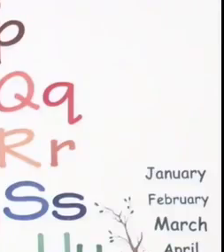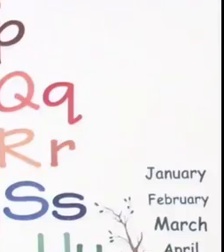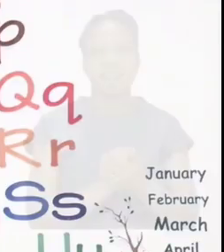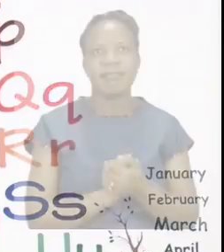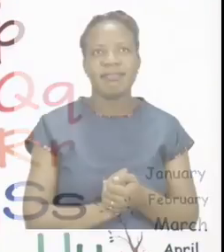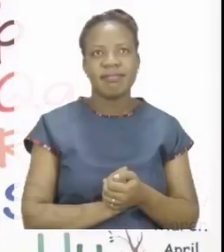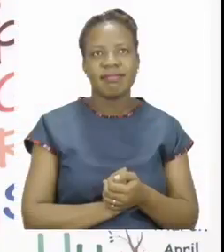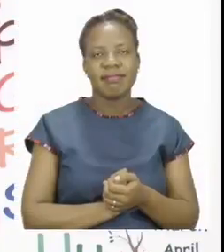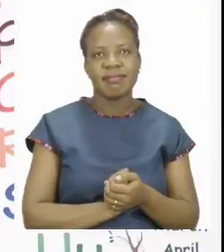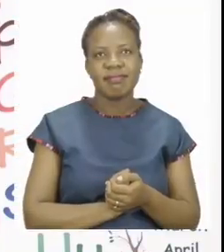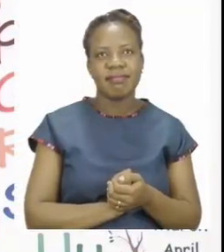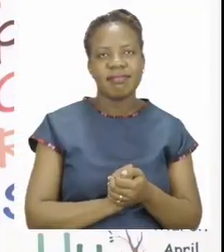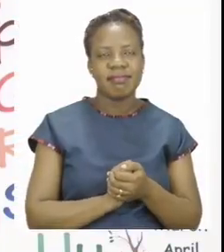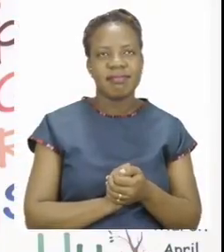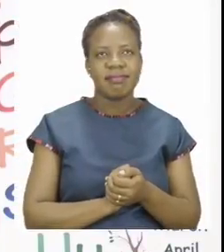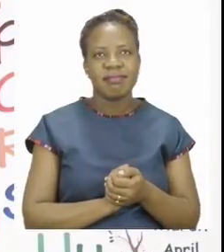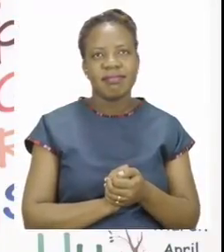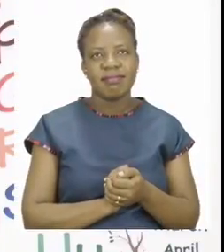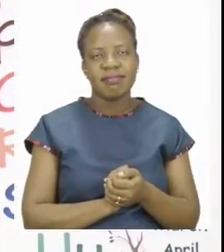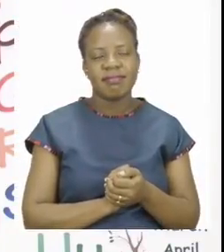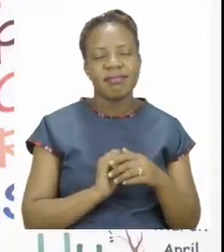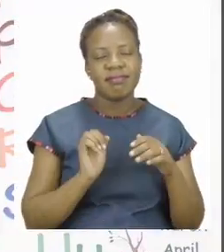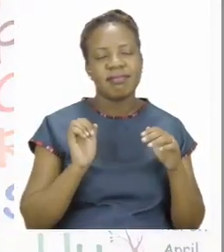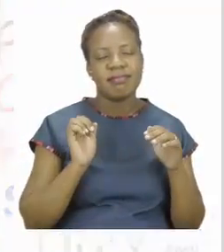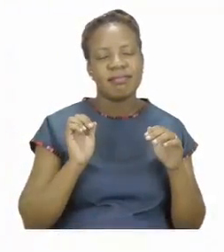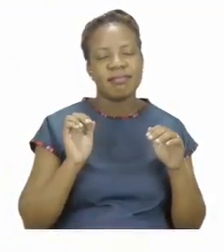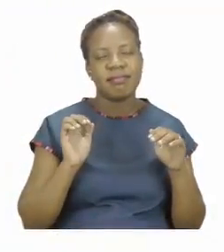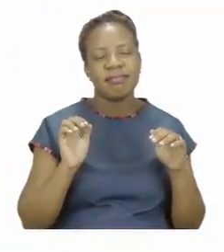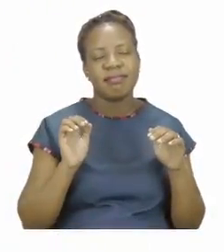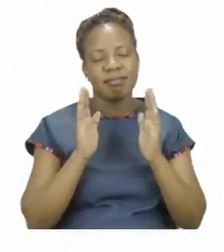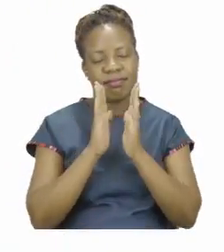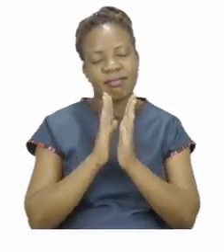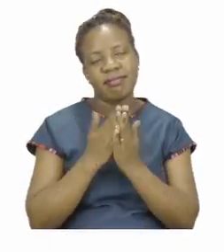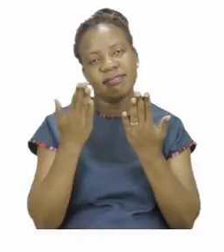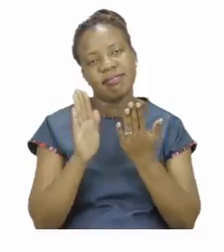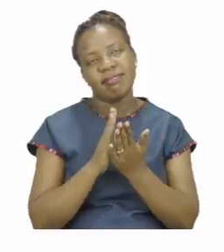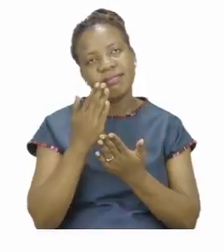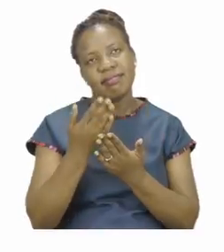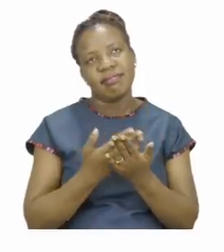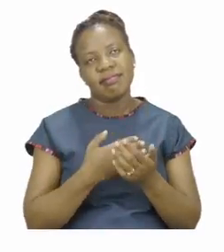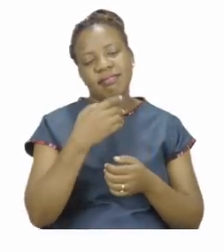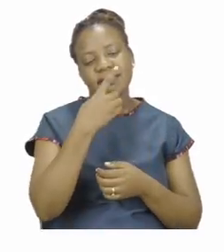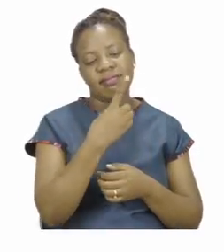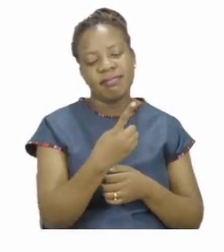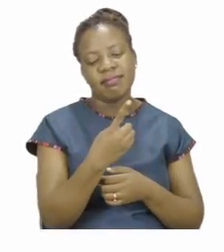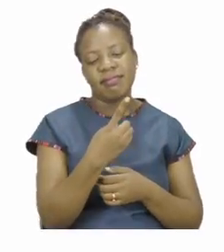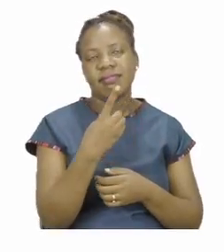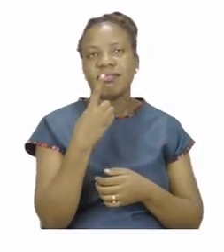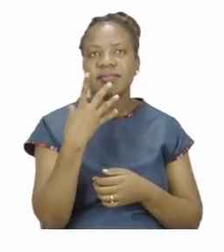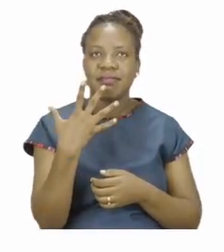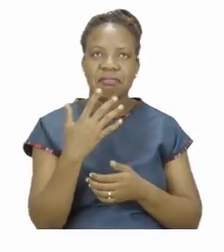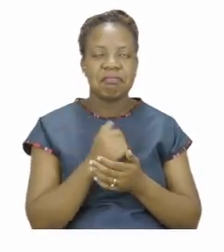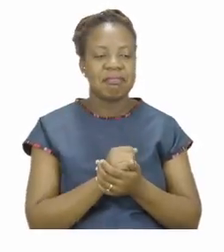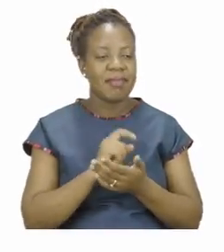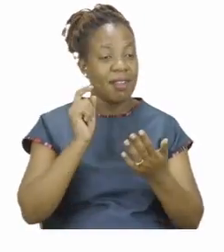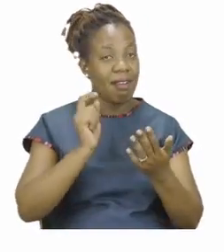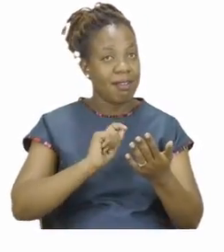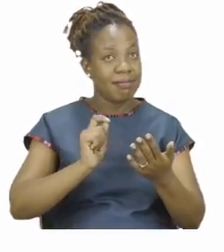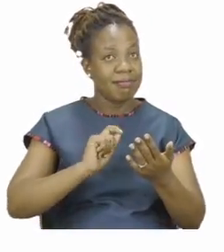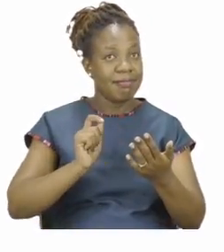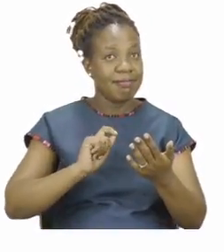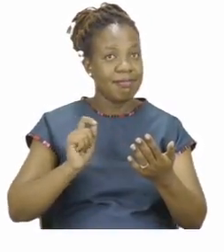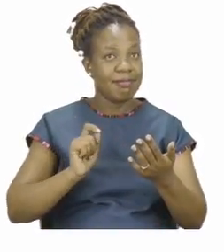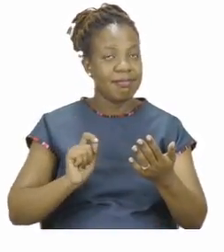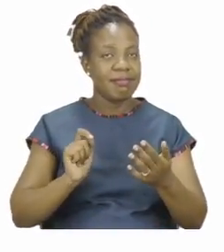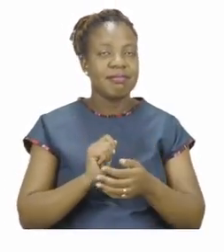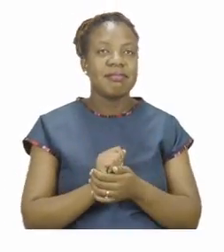For this lesson, boys and girls, let us all begin on page 15. On page 15, we are going to be writing. And